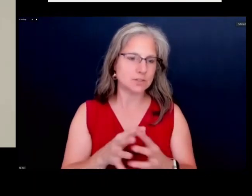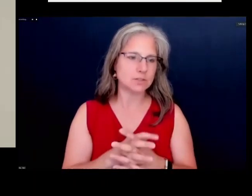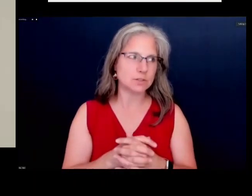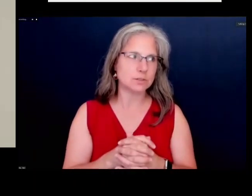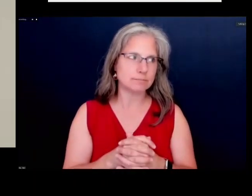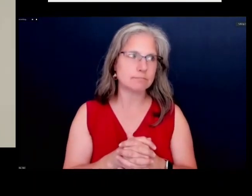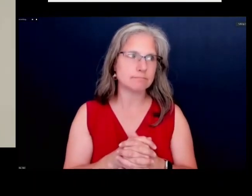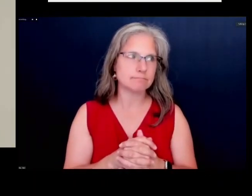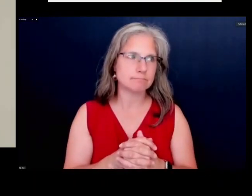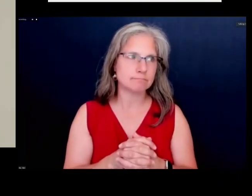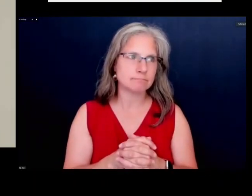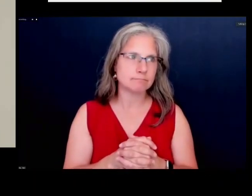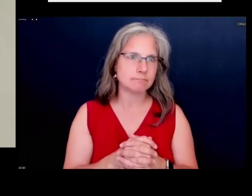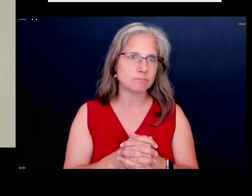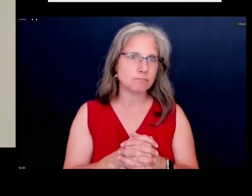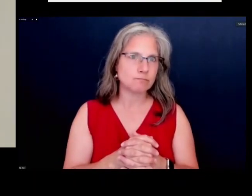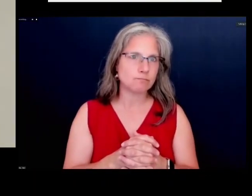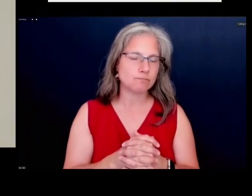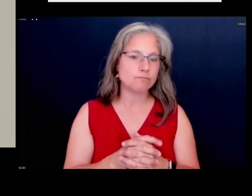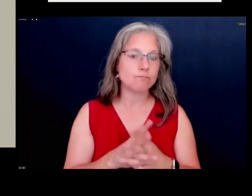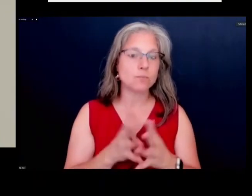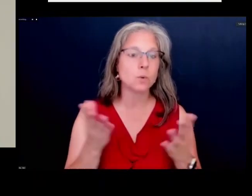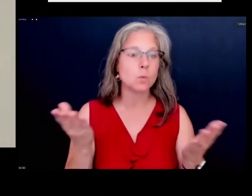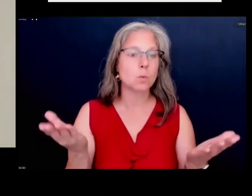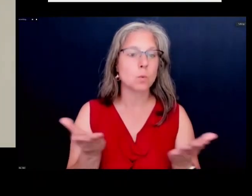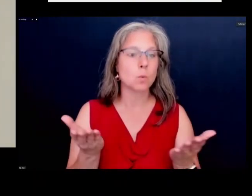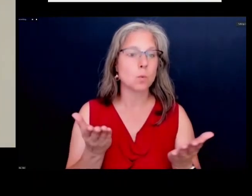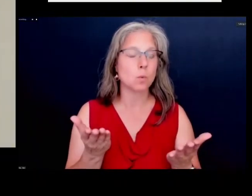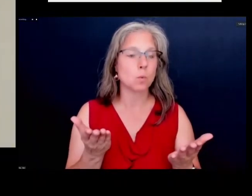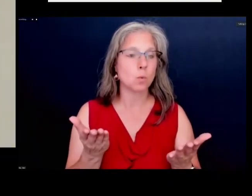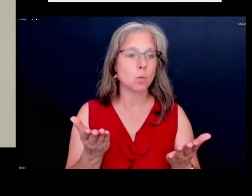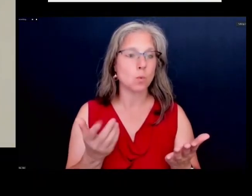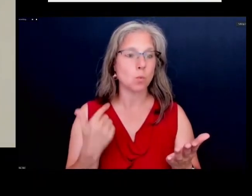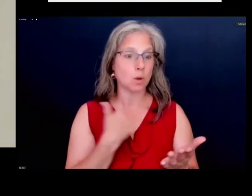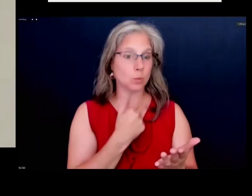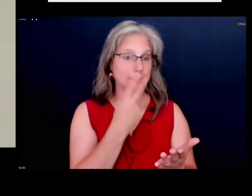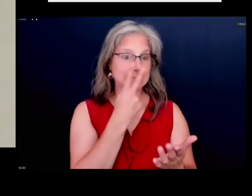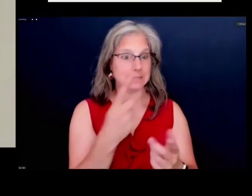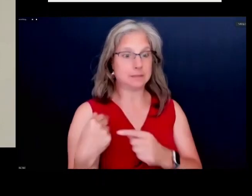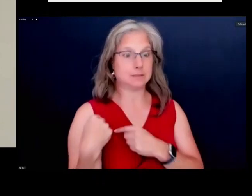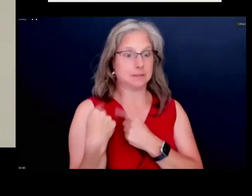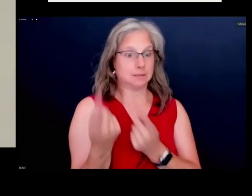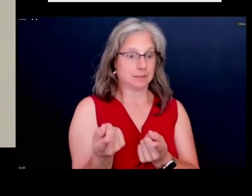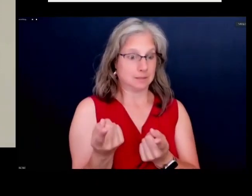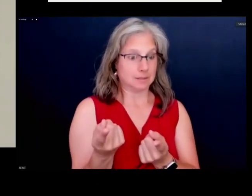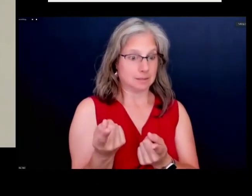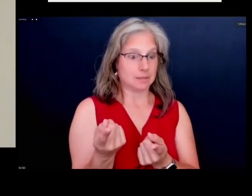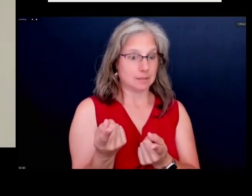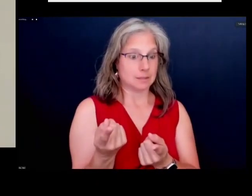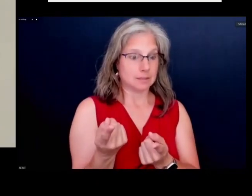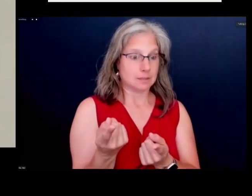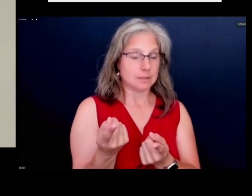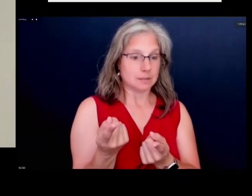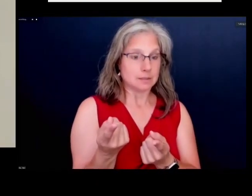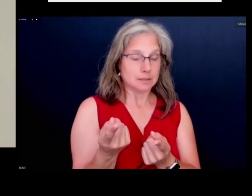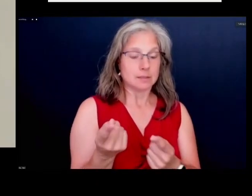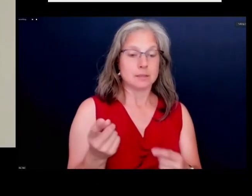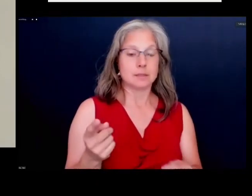definitive answer to your question. But what we are seeing so far is